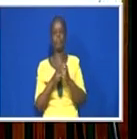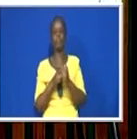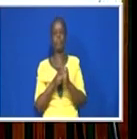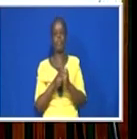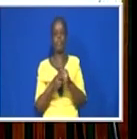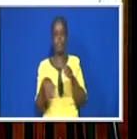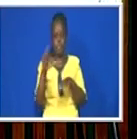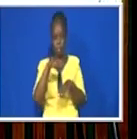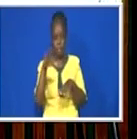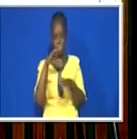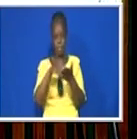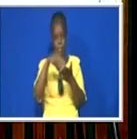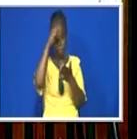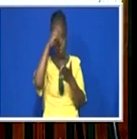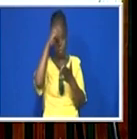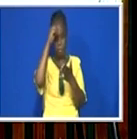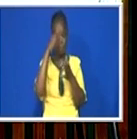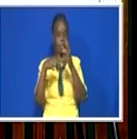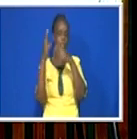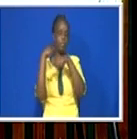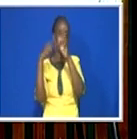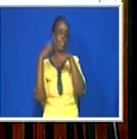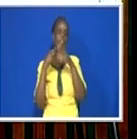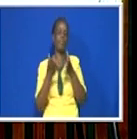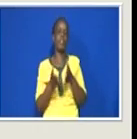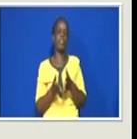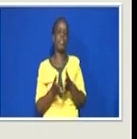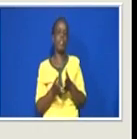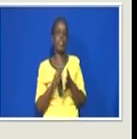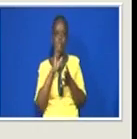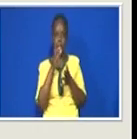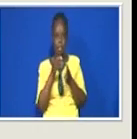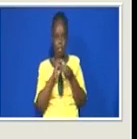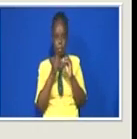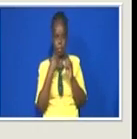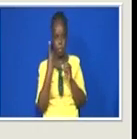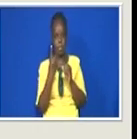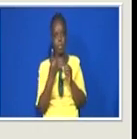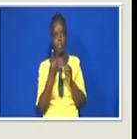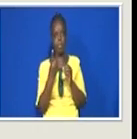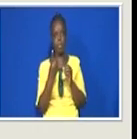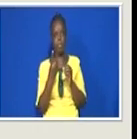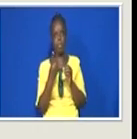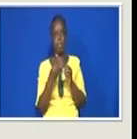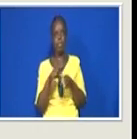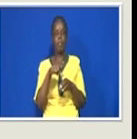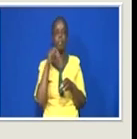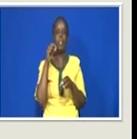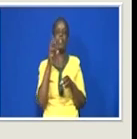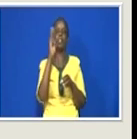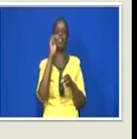The areas that we are going to revise in our today lesson are 1. Finding